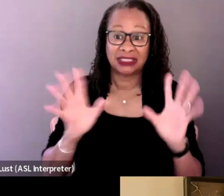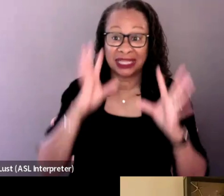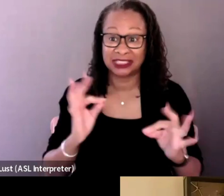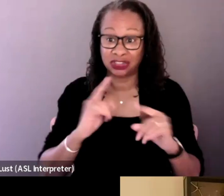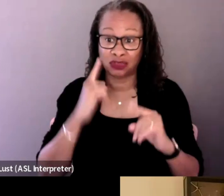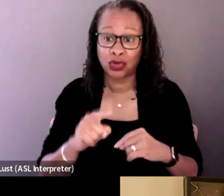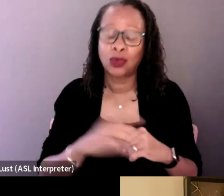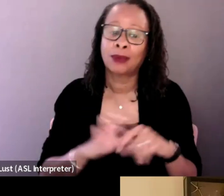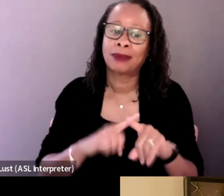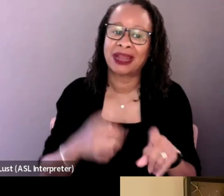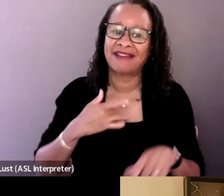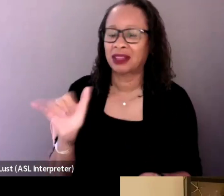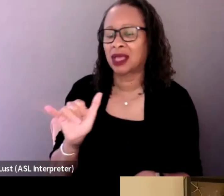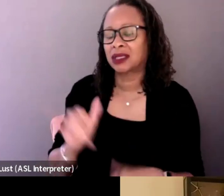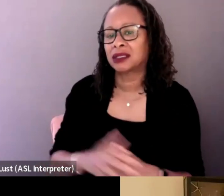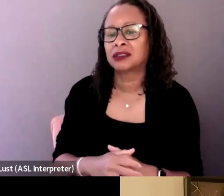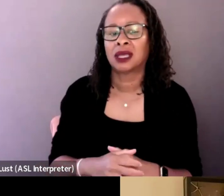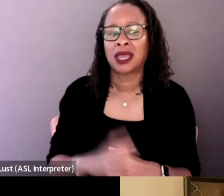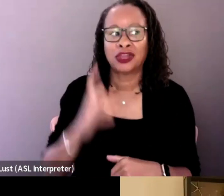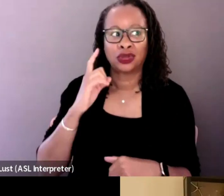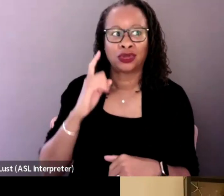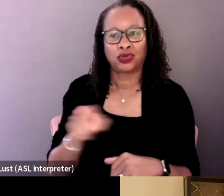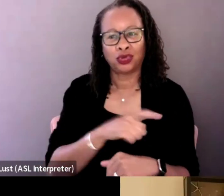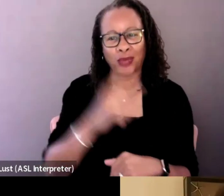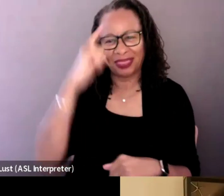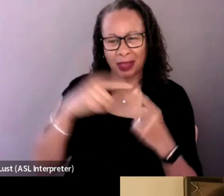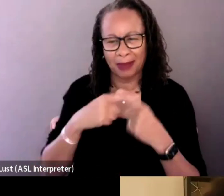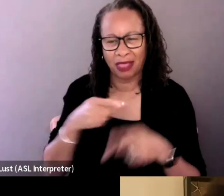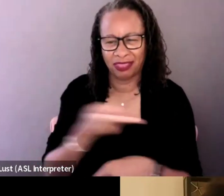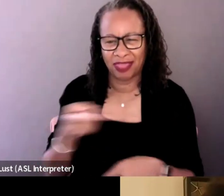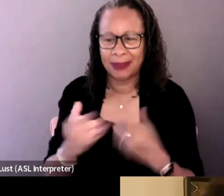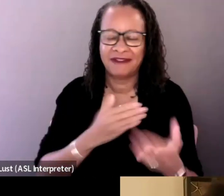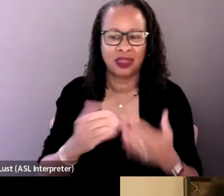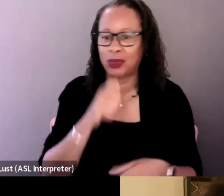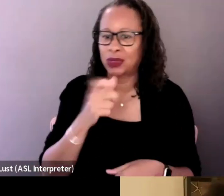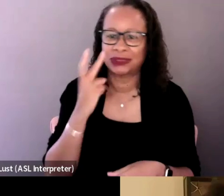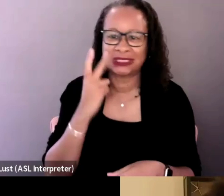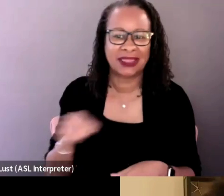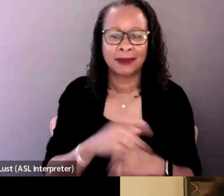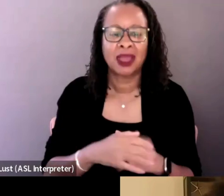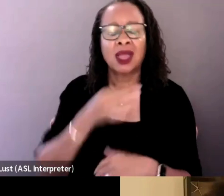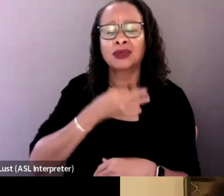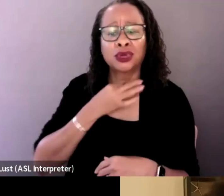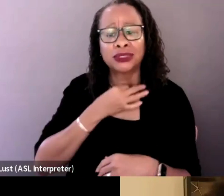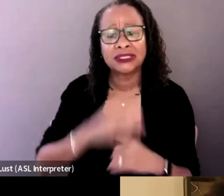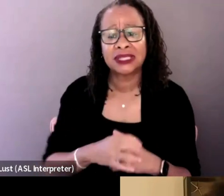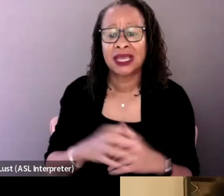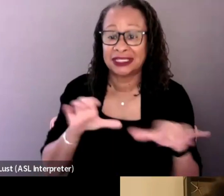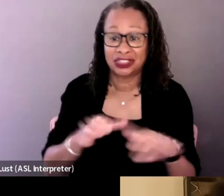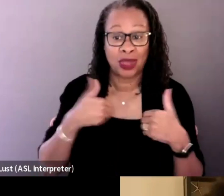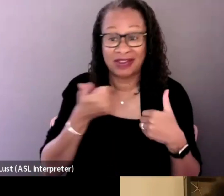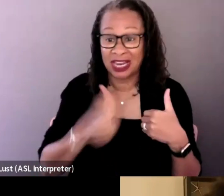but I feel like you think about them even though we don't see them. I'm curious for you, did you have any thought